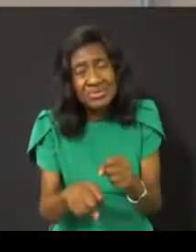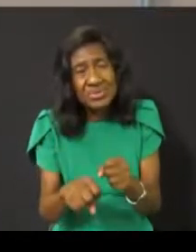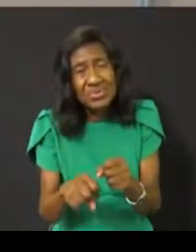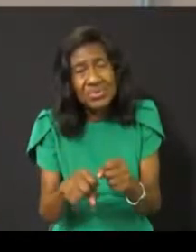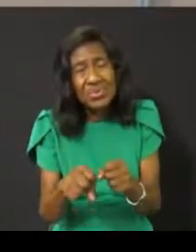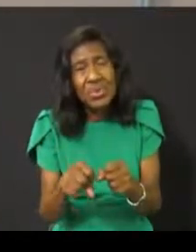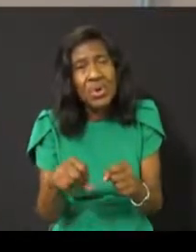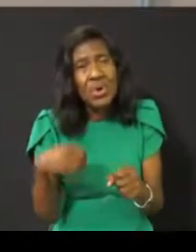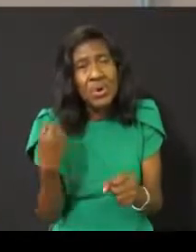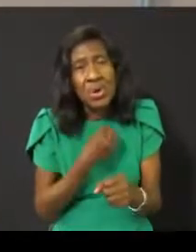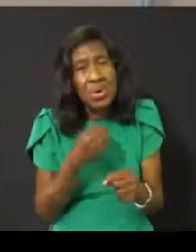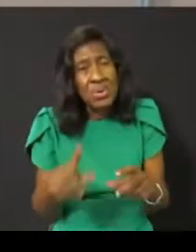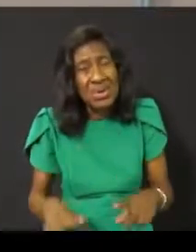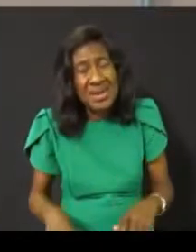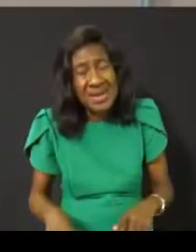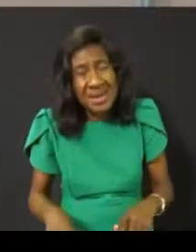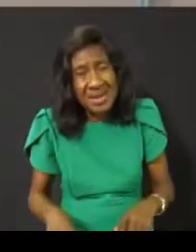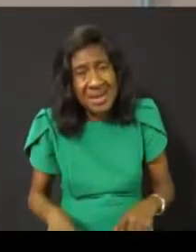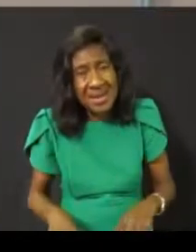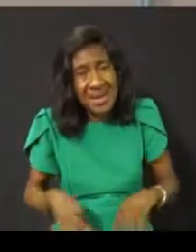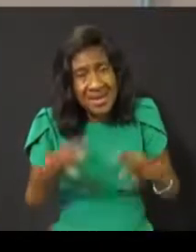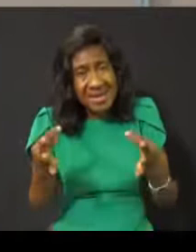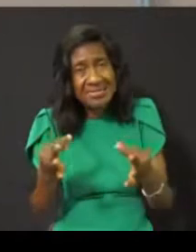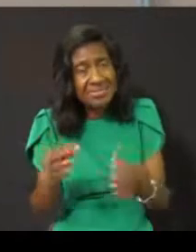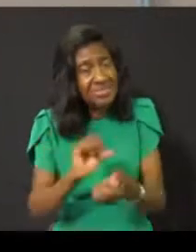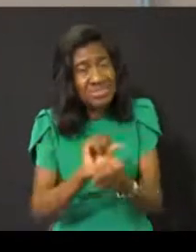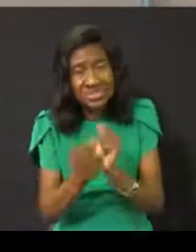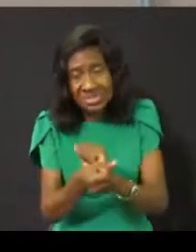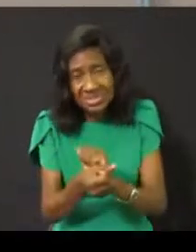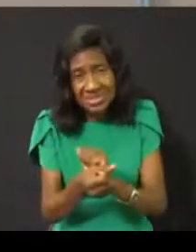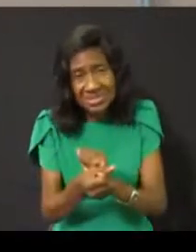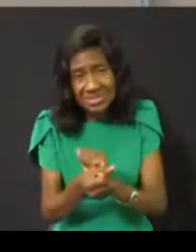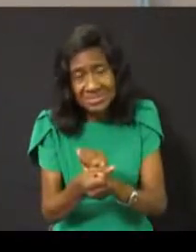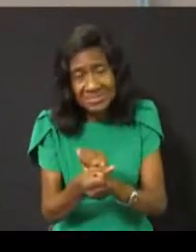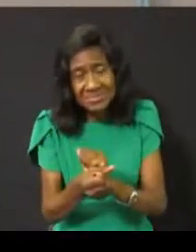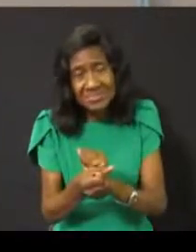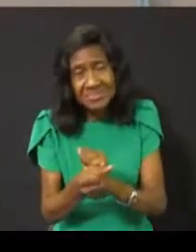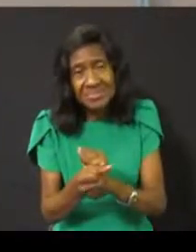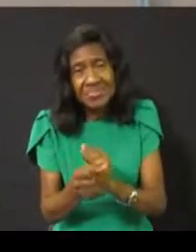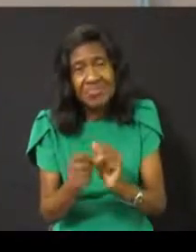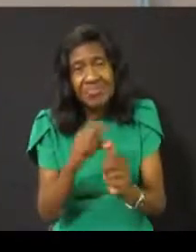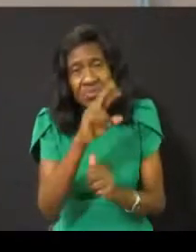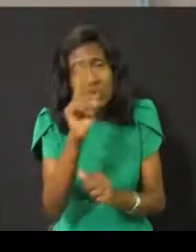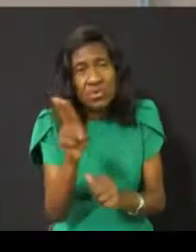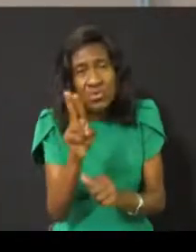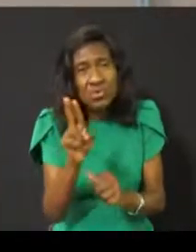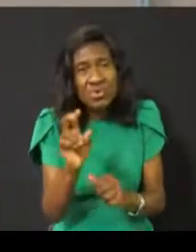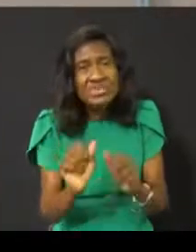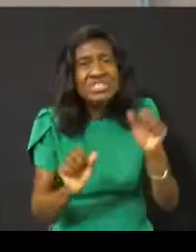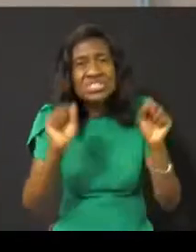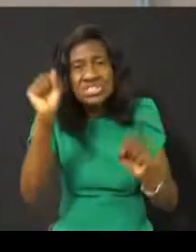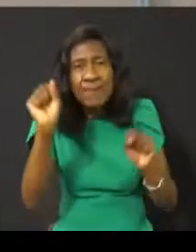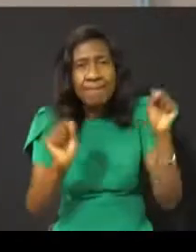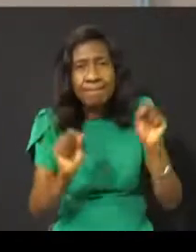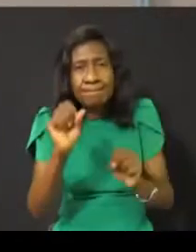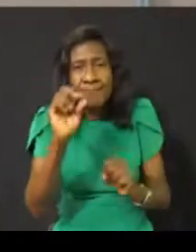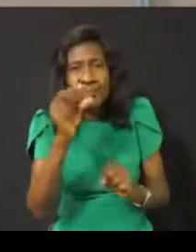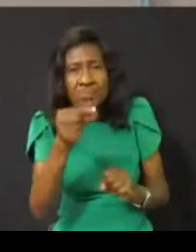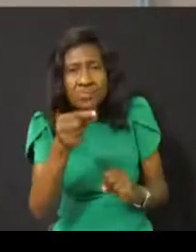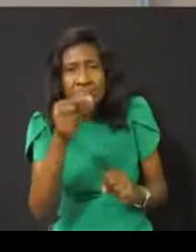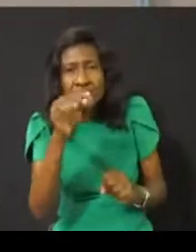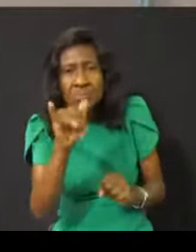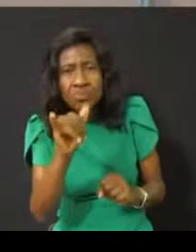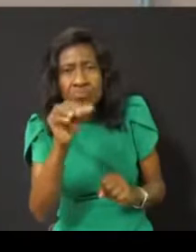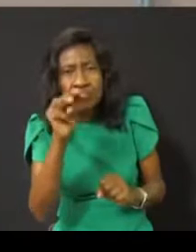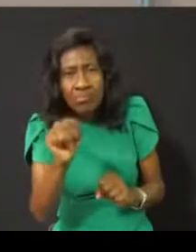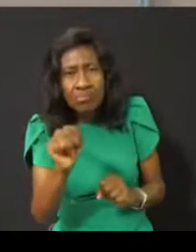lives have changed. Whether that's eating out, visiting gyms, spas, or going to the cinema, taking public transport,